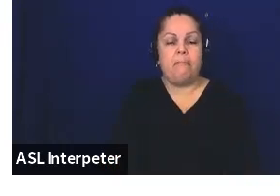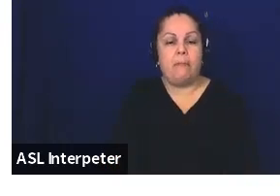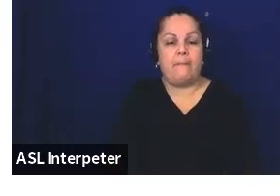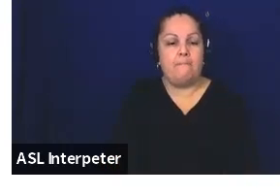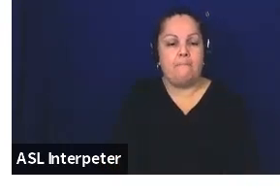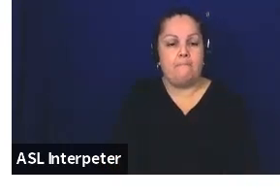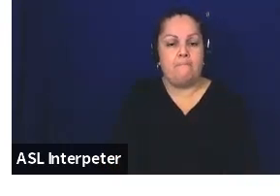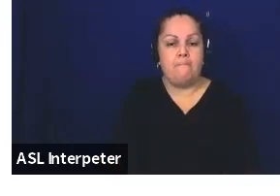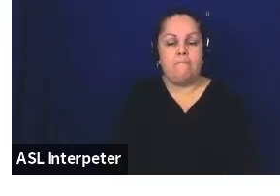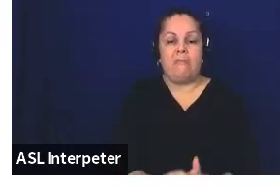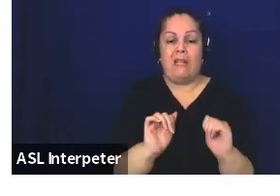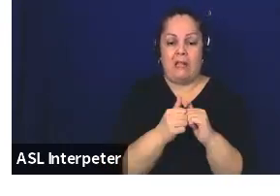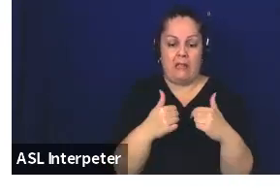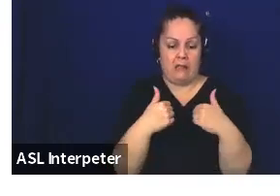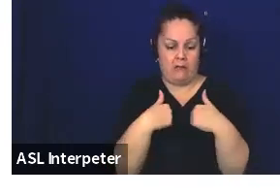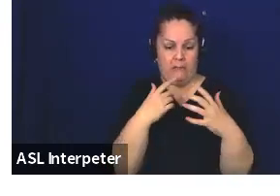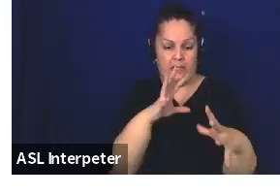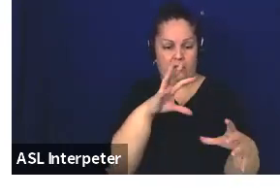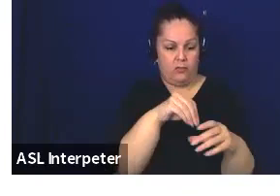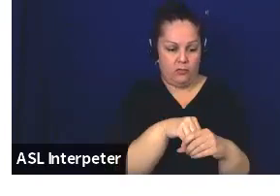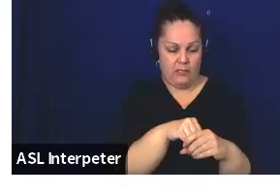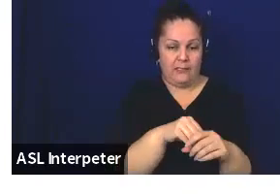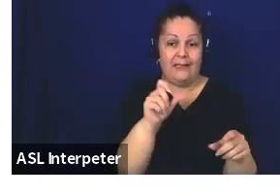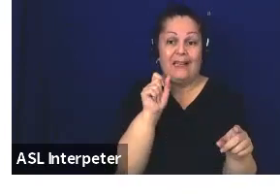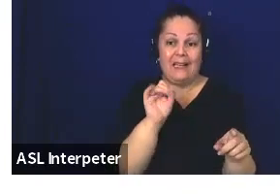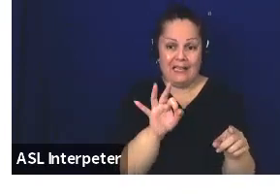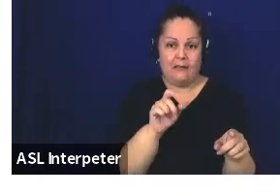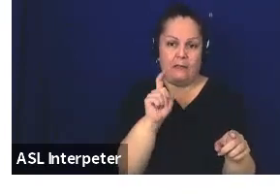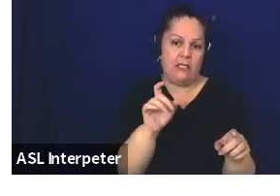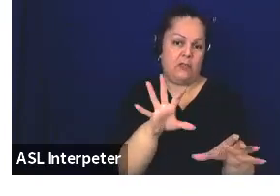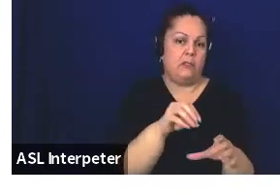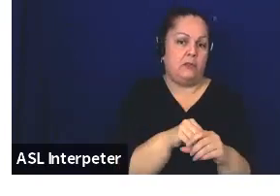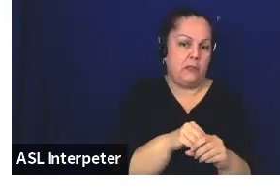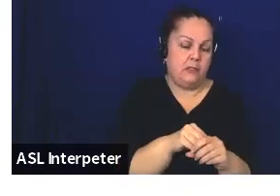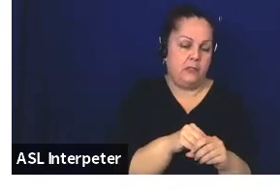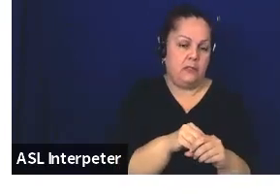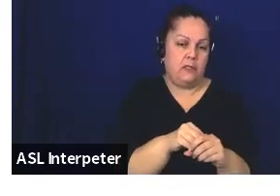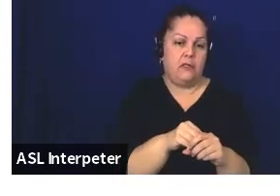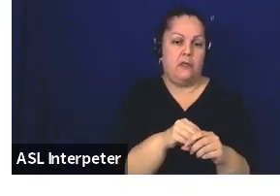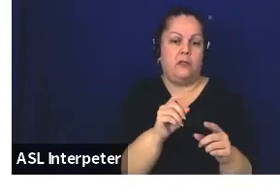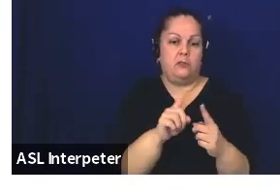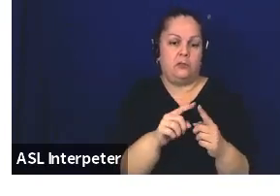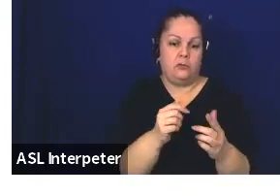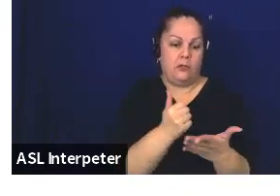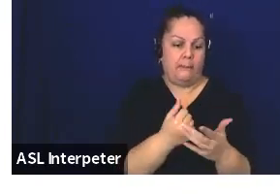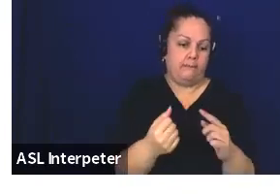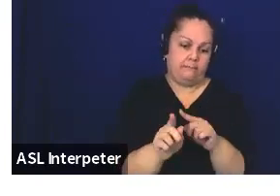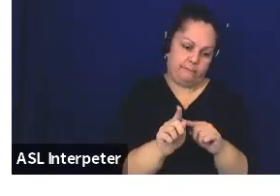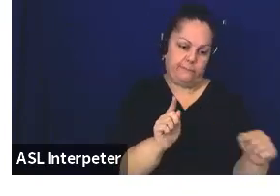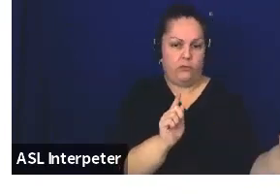how will the stakeholder be included if they need to be included into circumventing these obstacles?